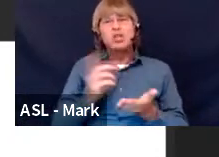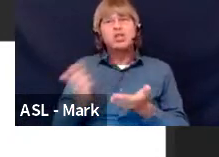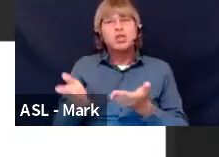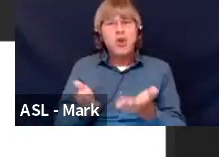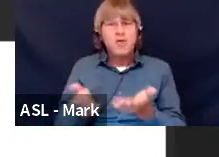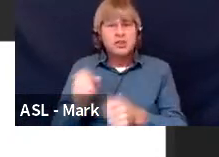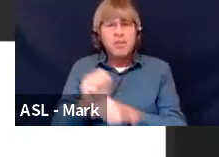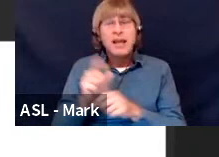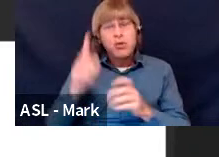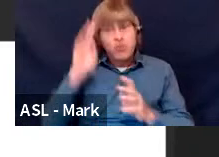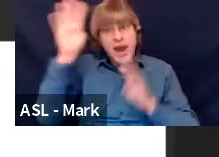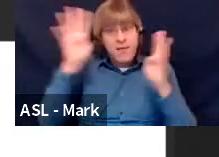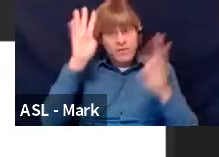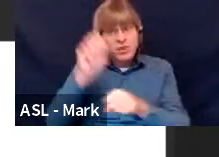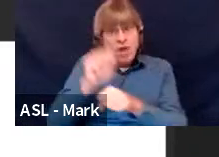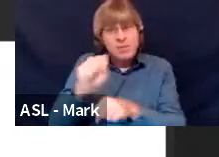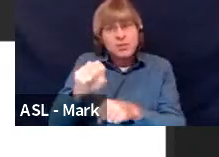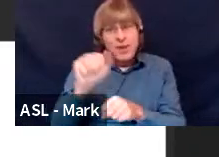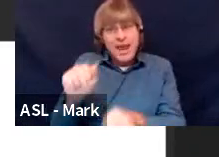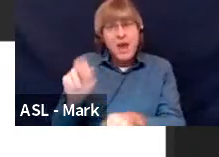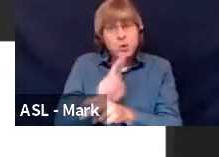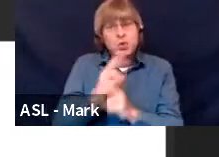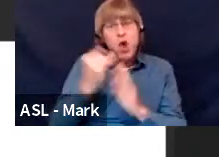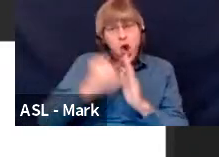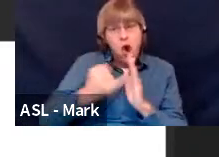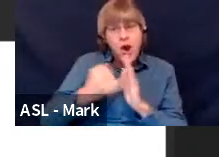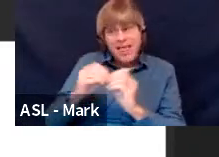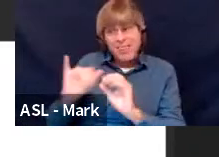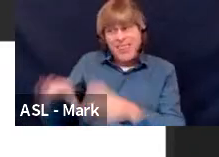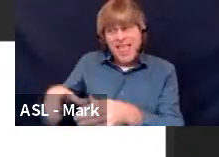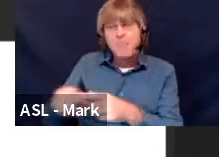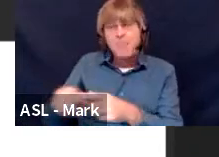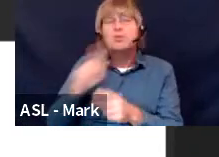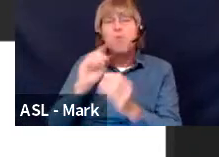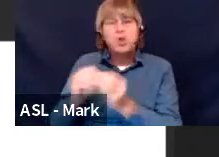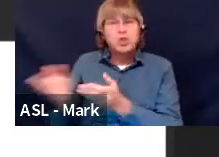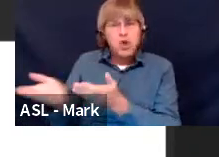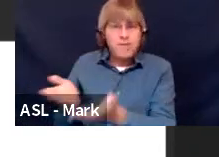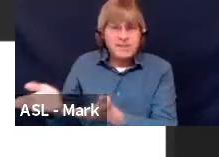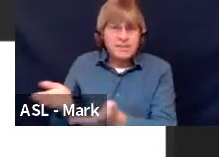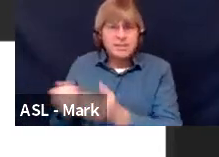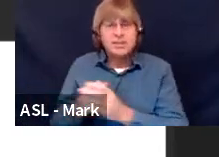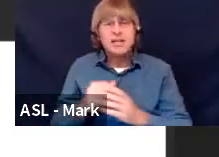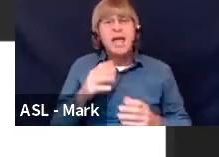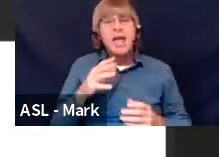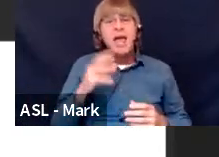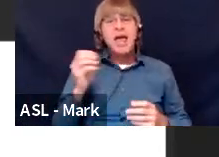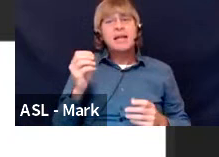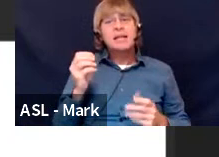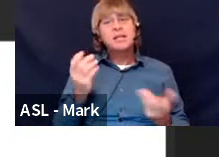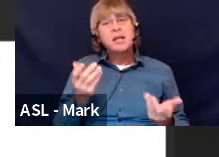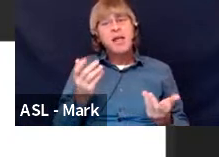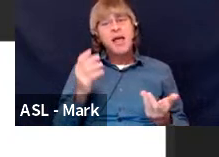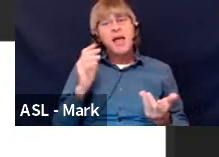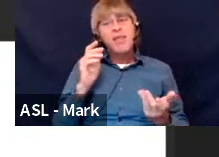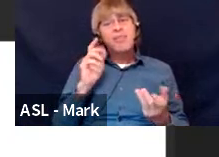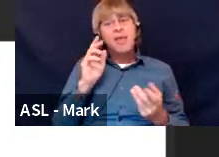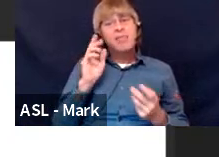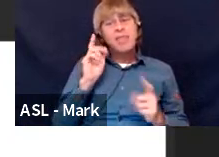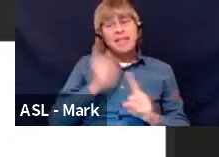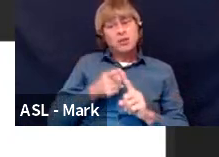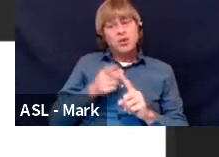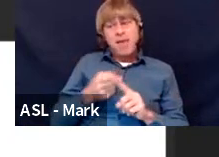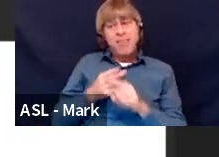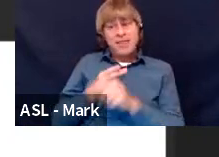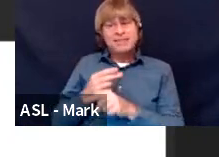job. It's a creative job. You can use art in that, but it is a service job. And the thing about that